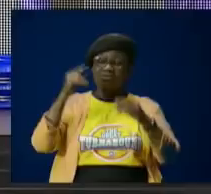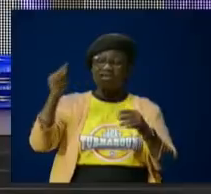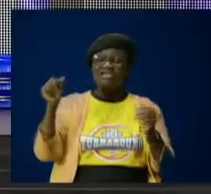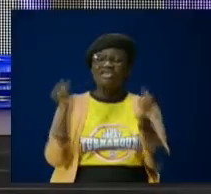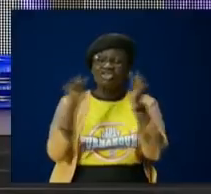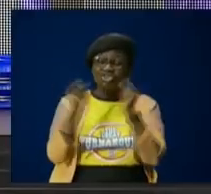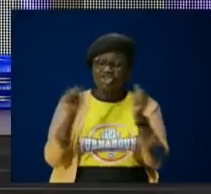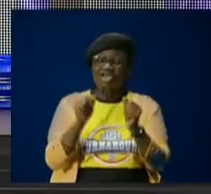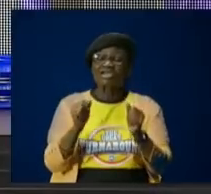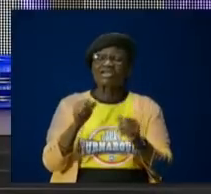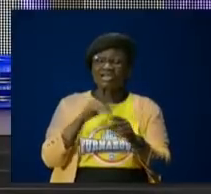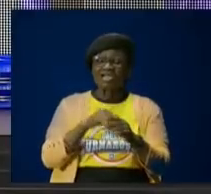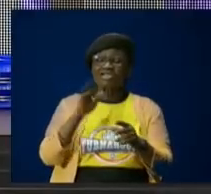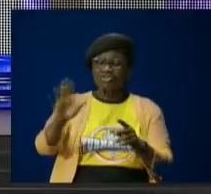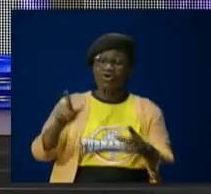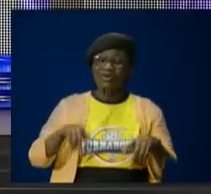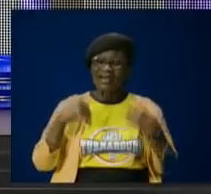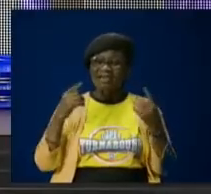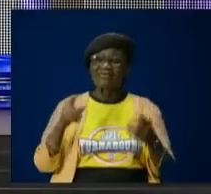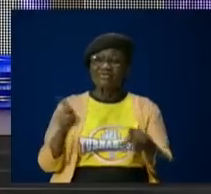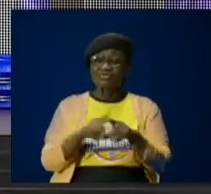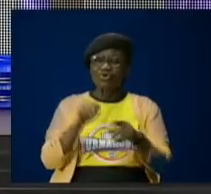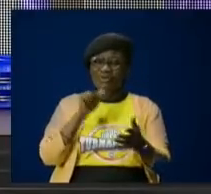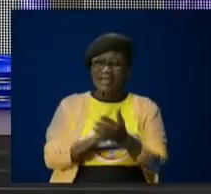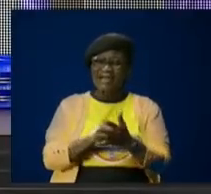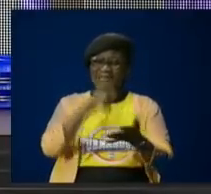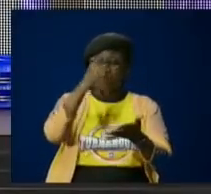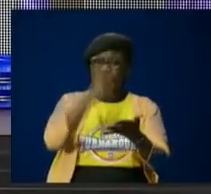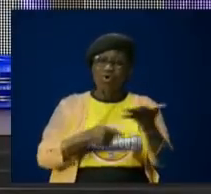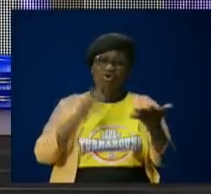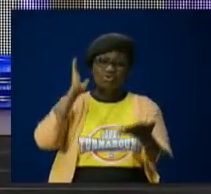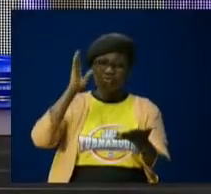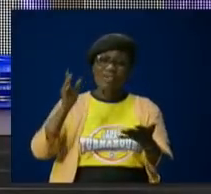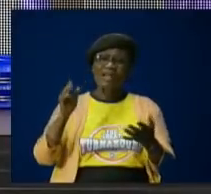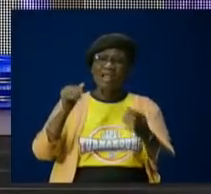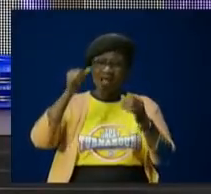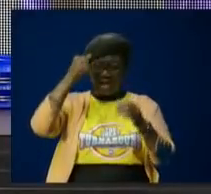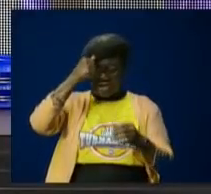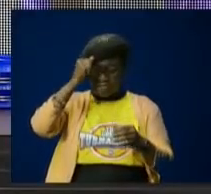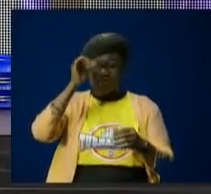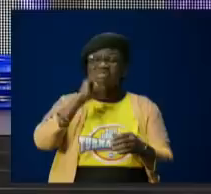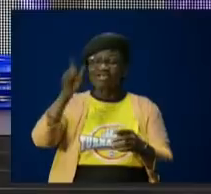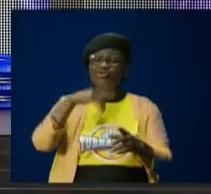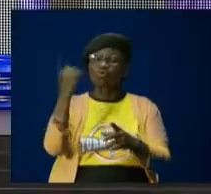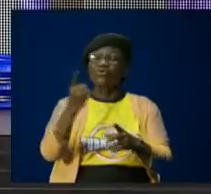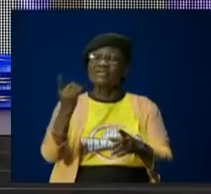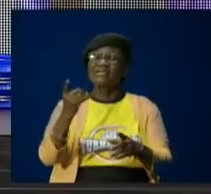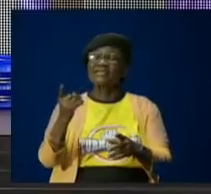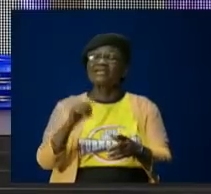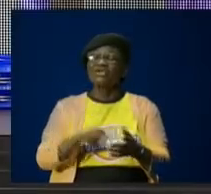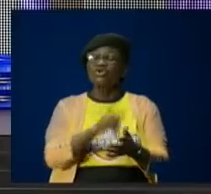that what remains are only those things that cannot be shaken.